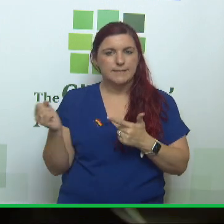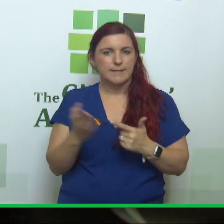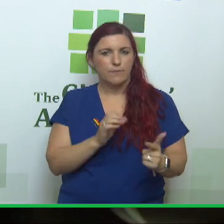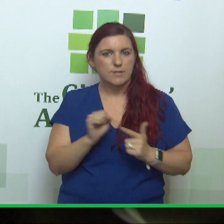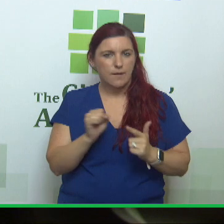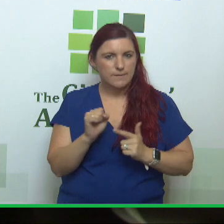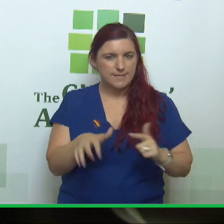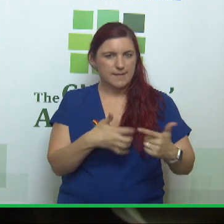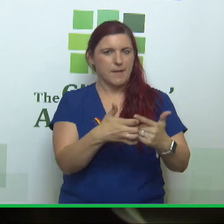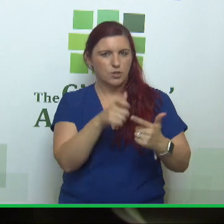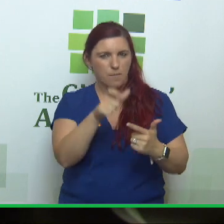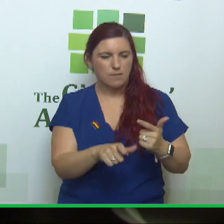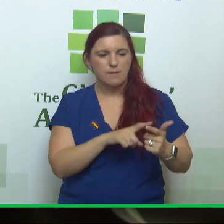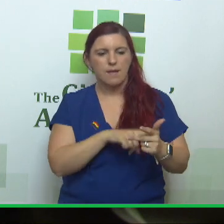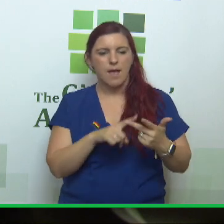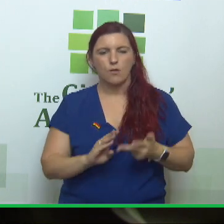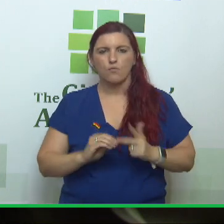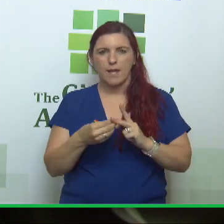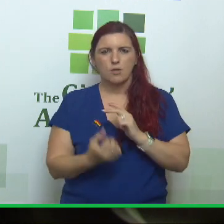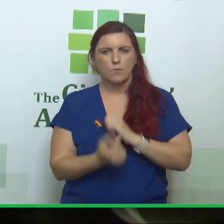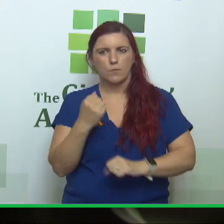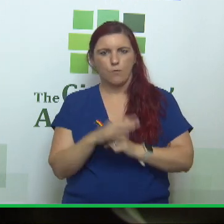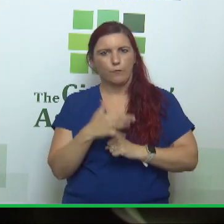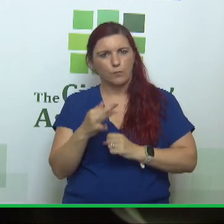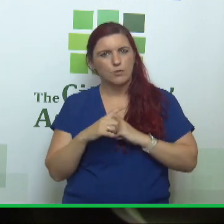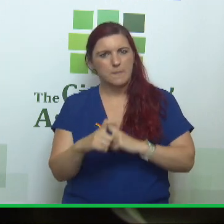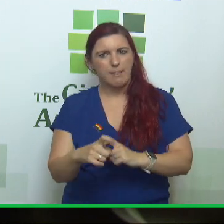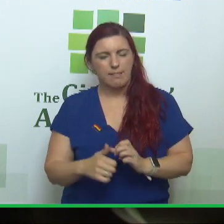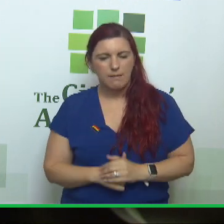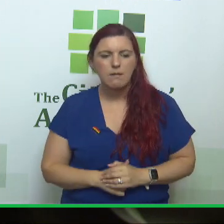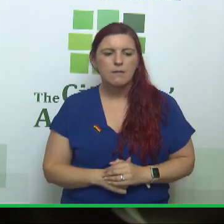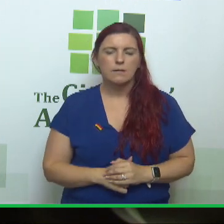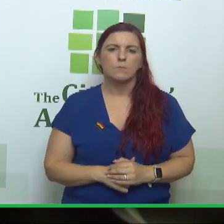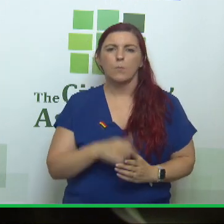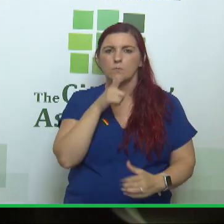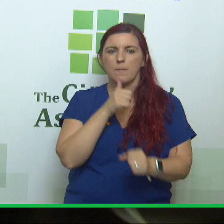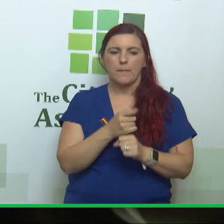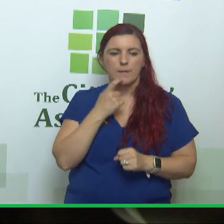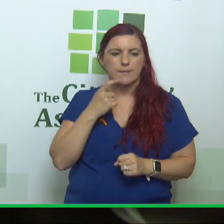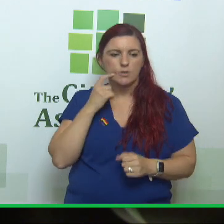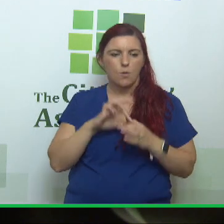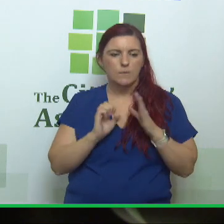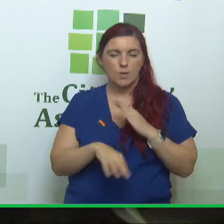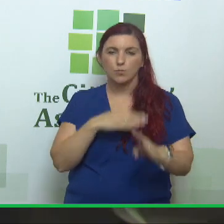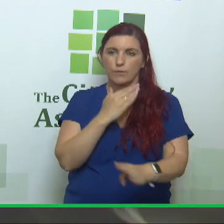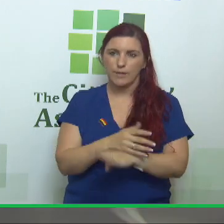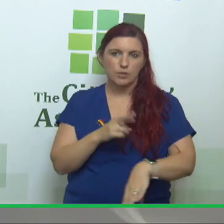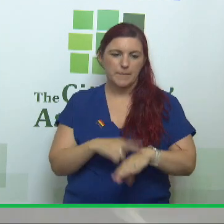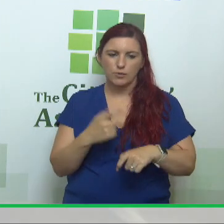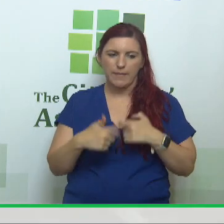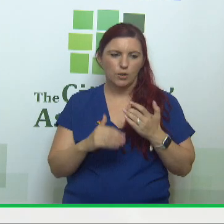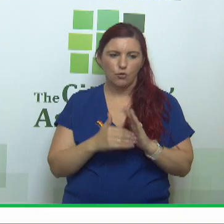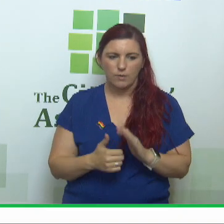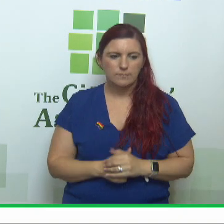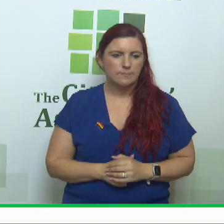services, and create opportunities for stability. When it comes to addiction and homelessness, prevention is definitely better than the cure.